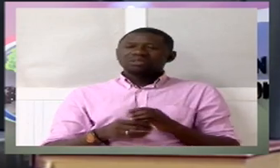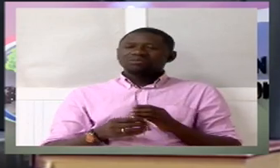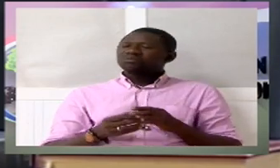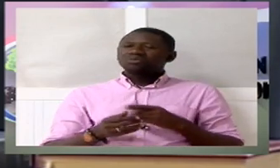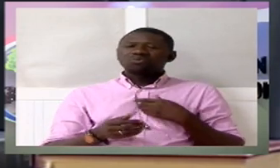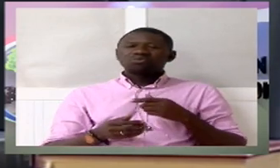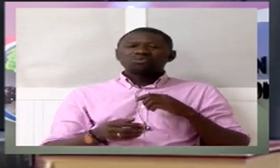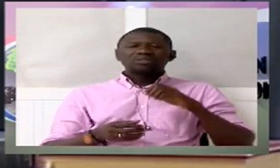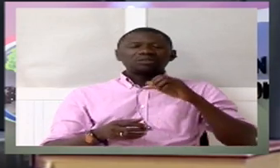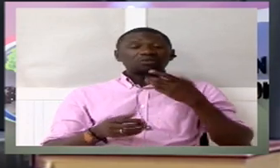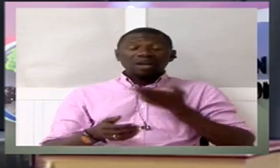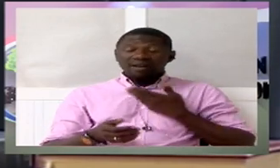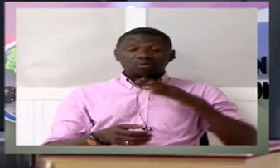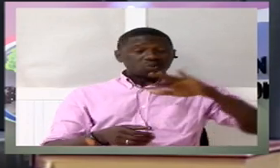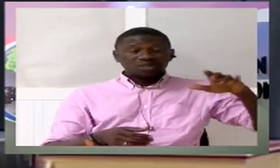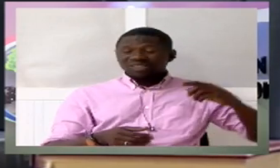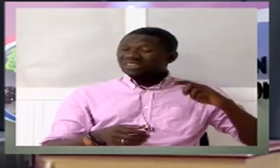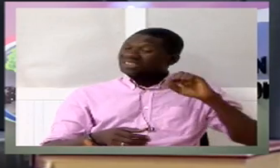Throughout. We never had water throughout.